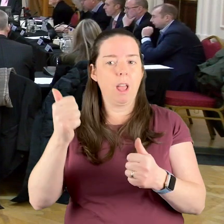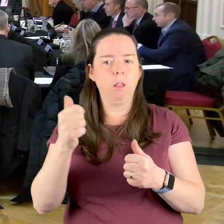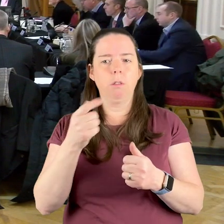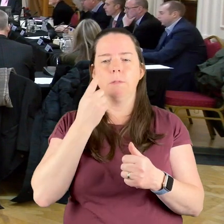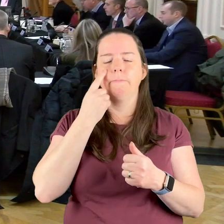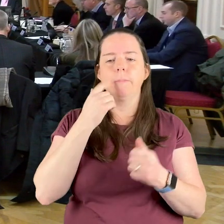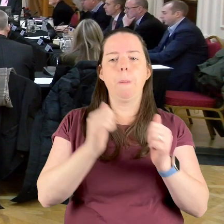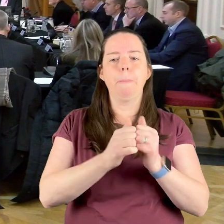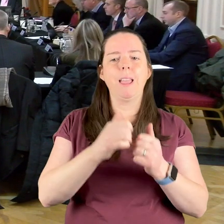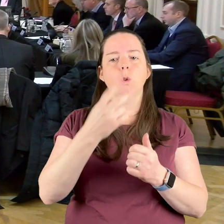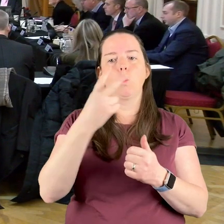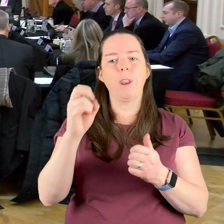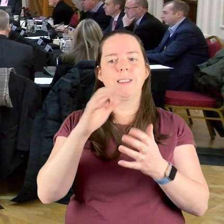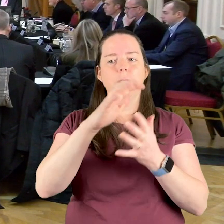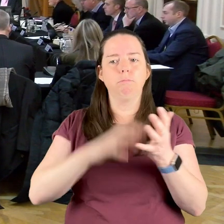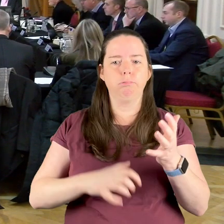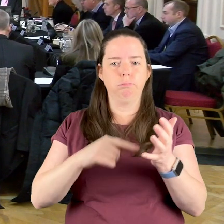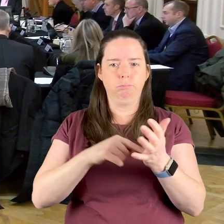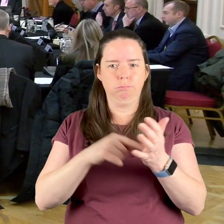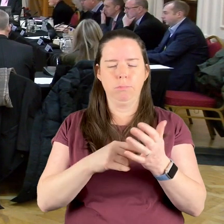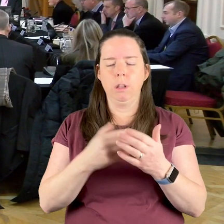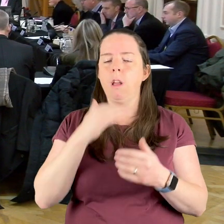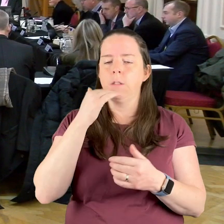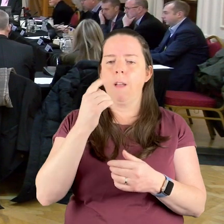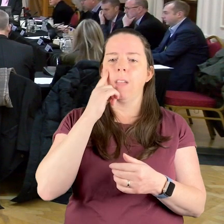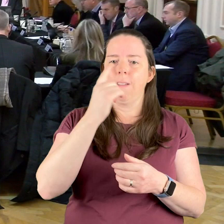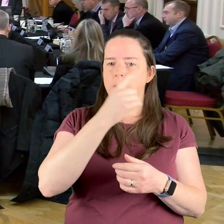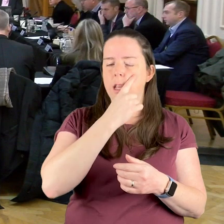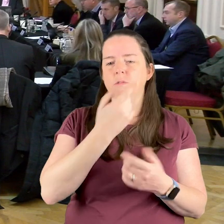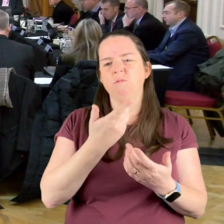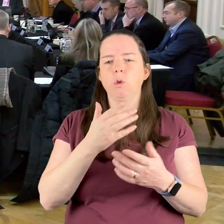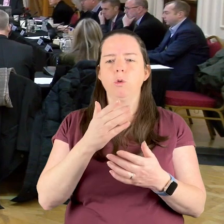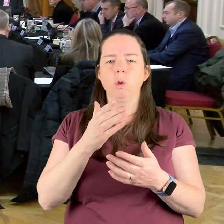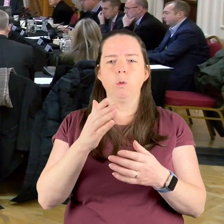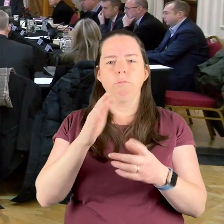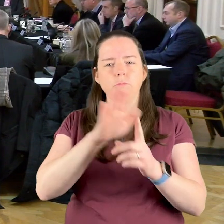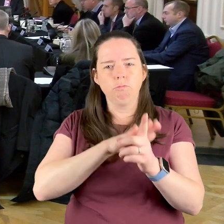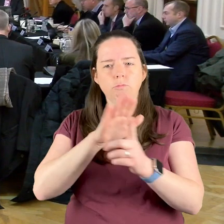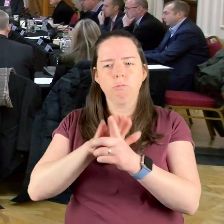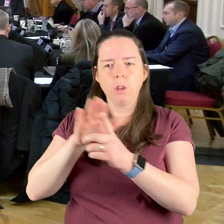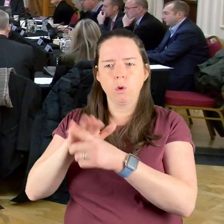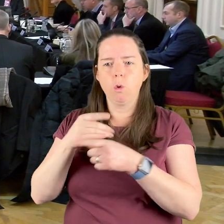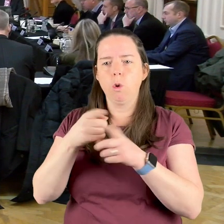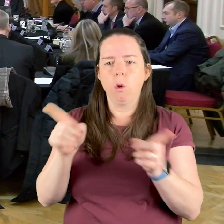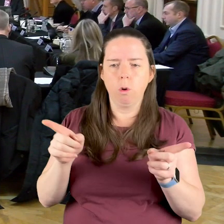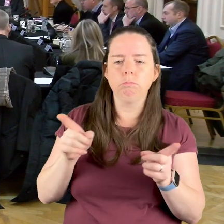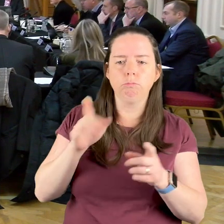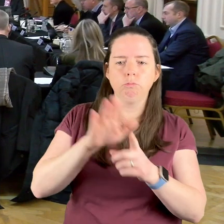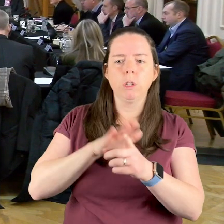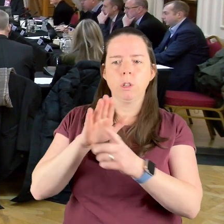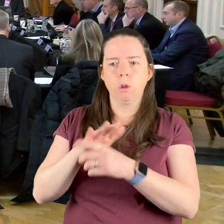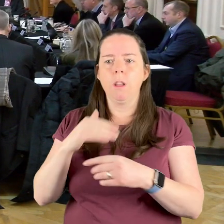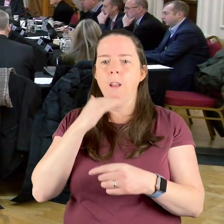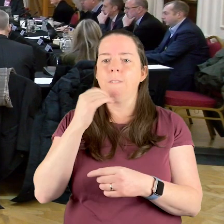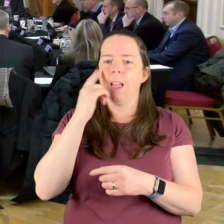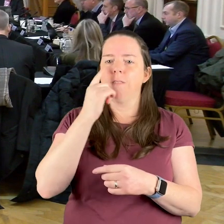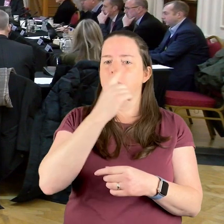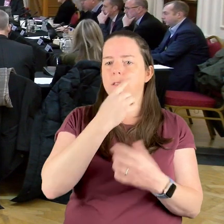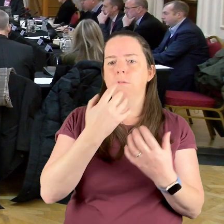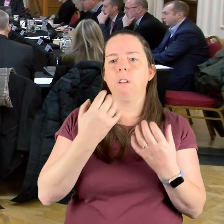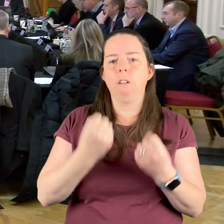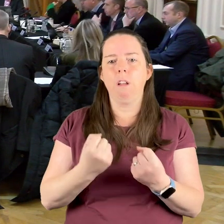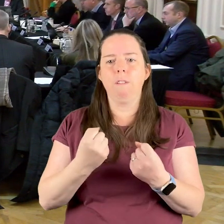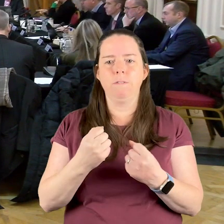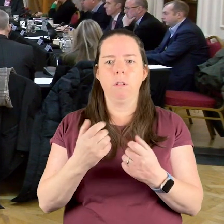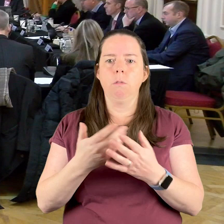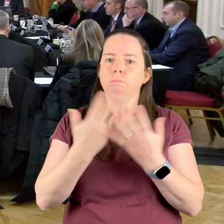you can see in page 20 of the paper, so we've got enough